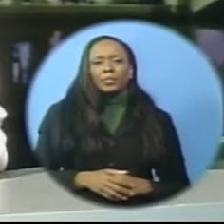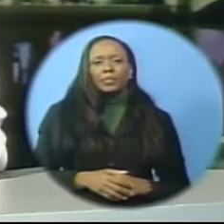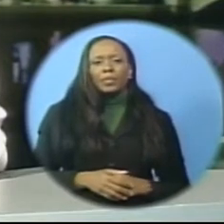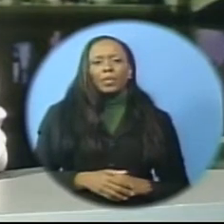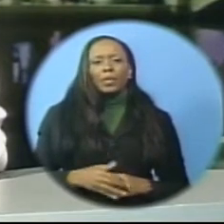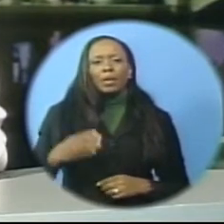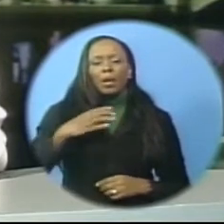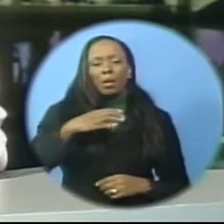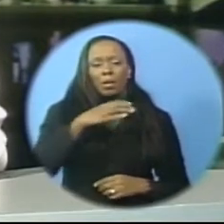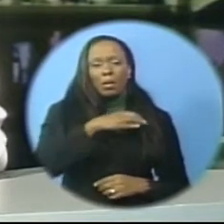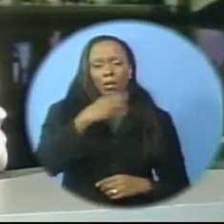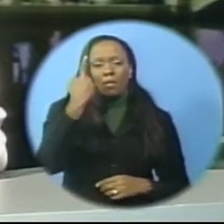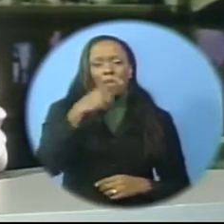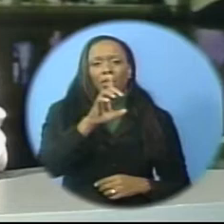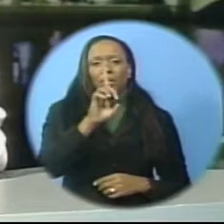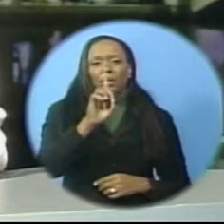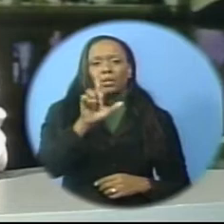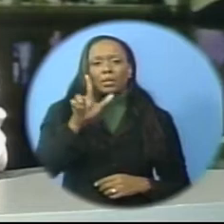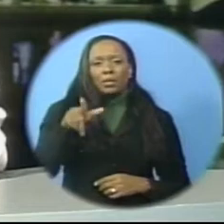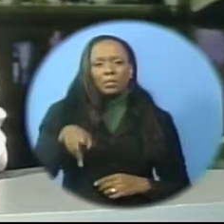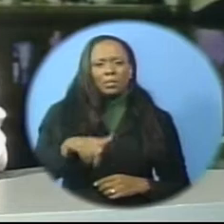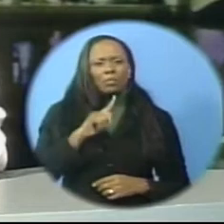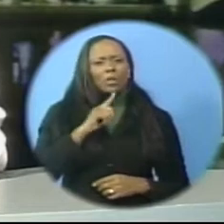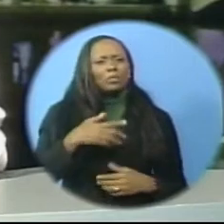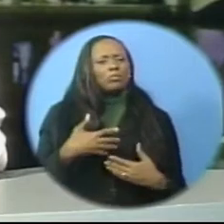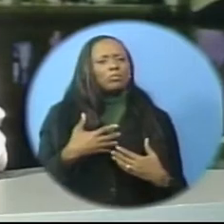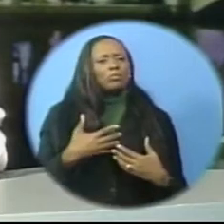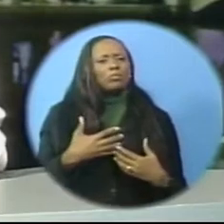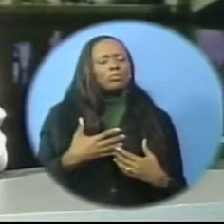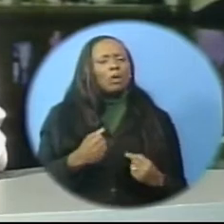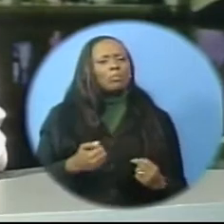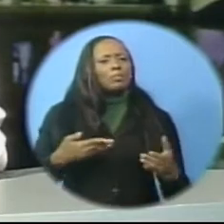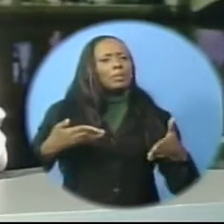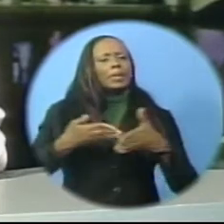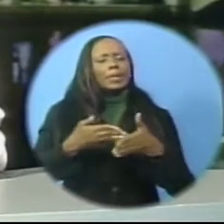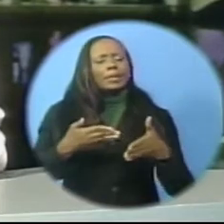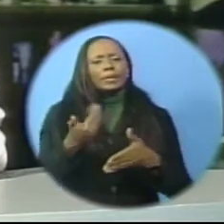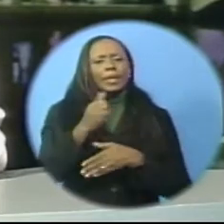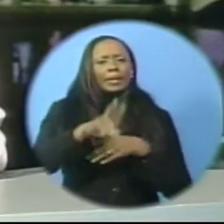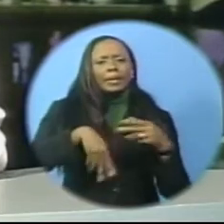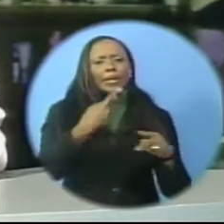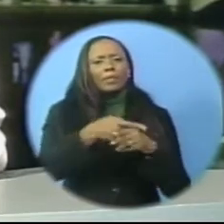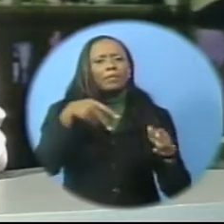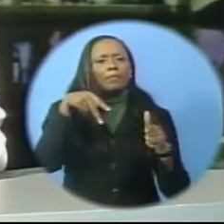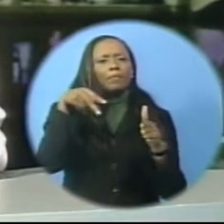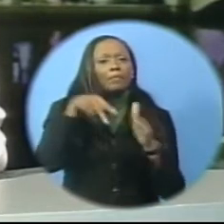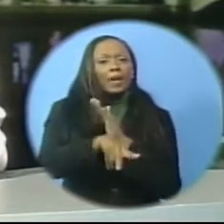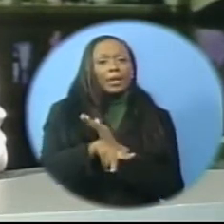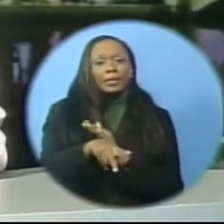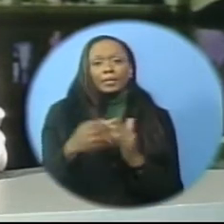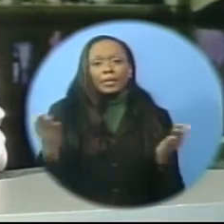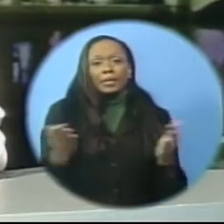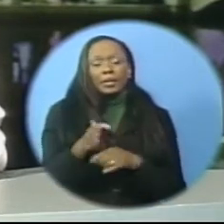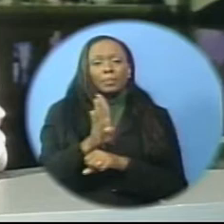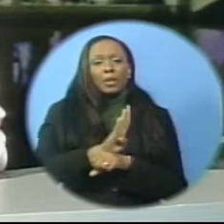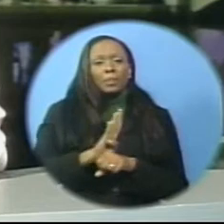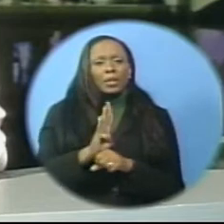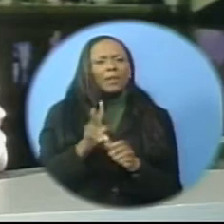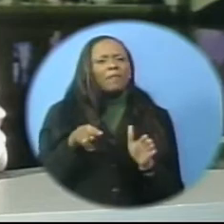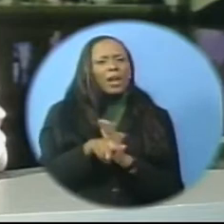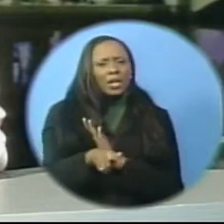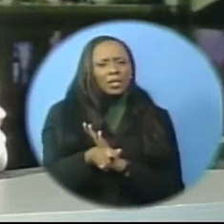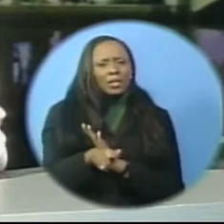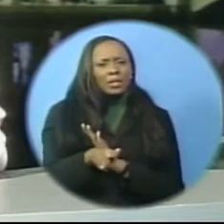The General Council of the Democratic Labour Party has strongly condemned any type of violence in Barbados's school system. It took